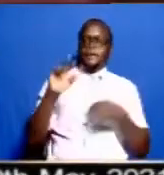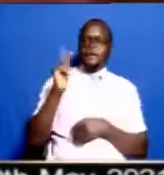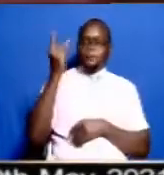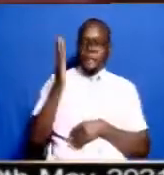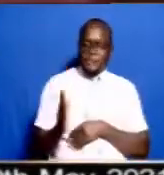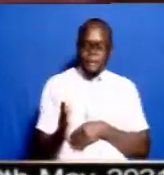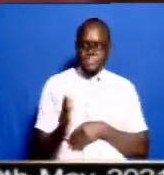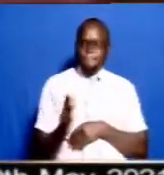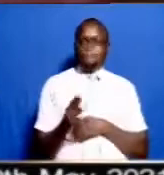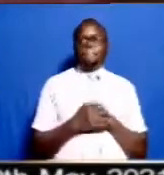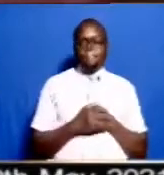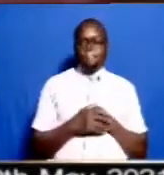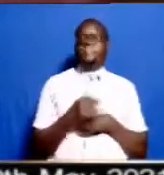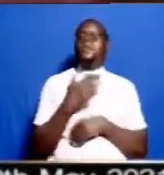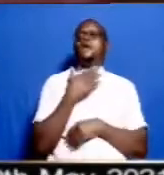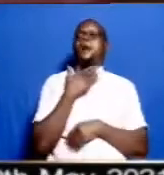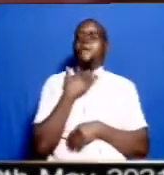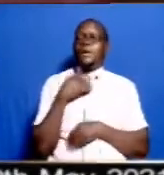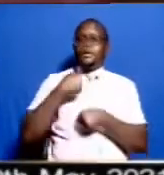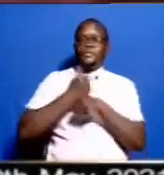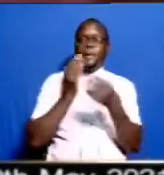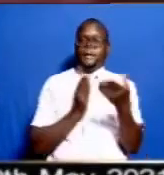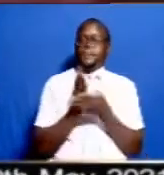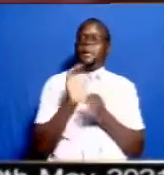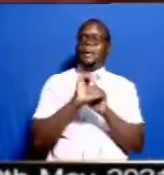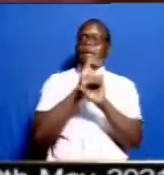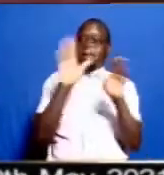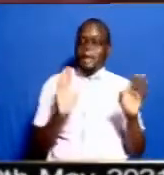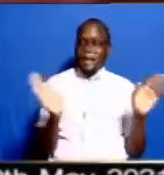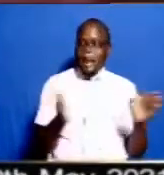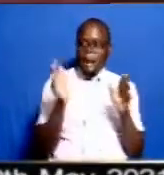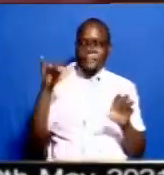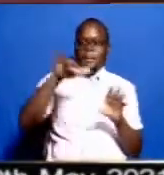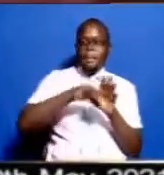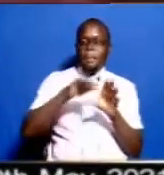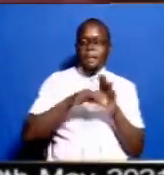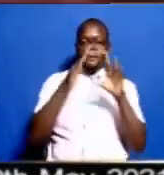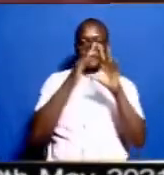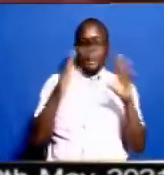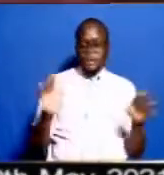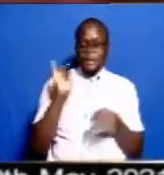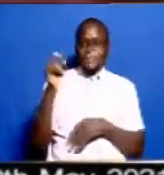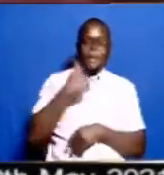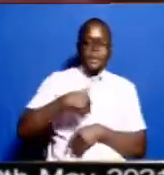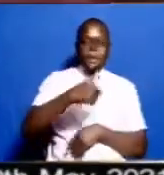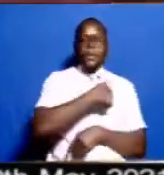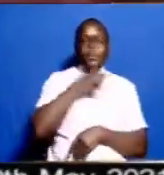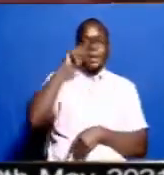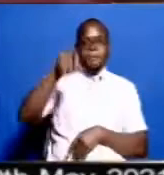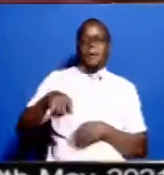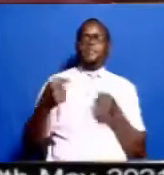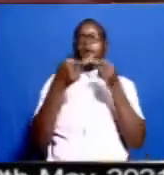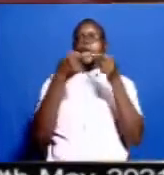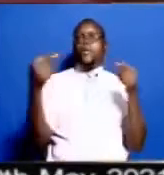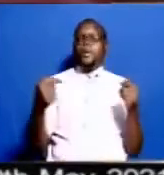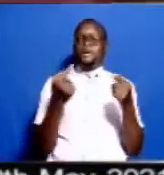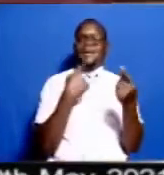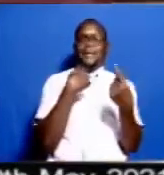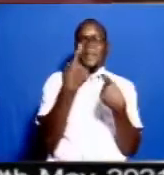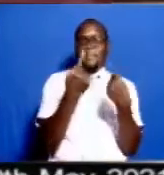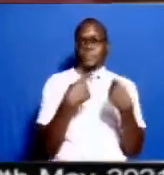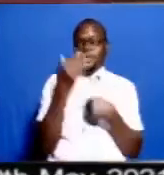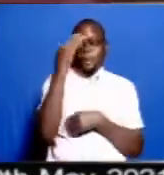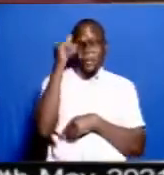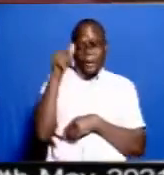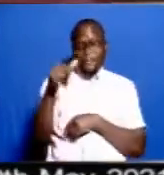Madam Speaker. I want to make it very clear and urge members of this House that we must oppose this motion,